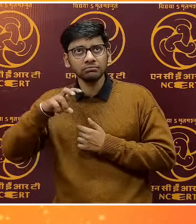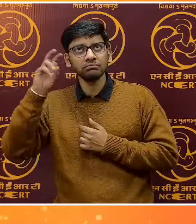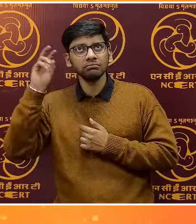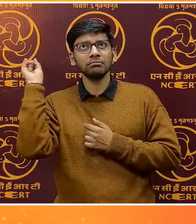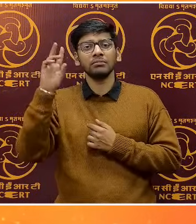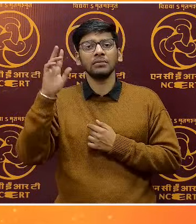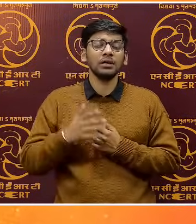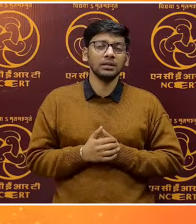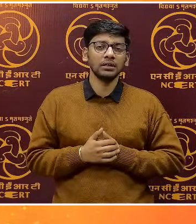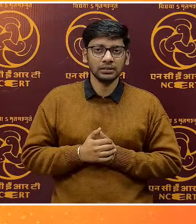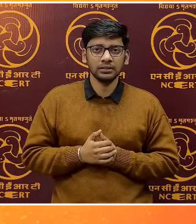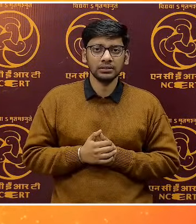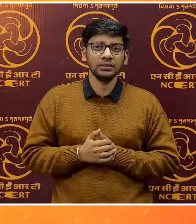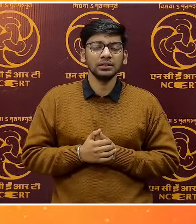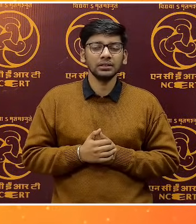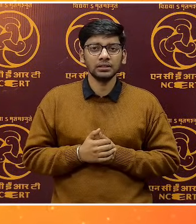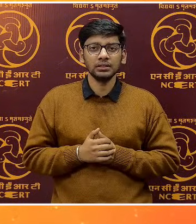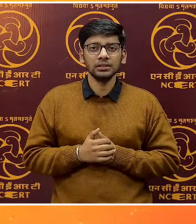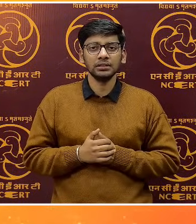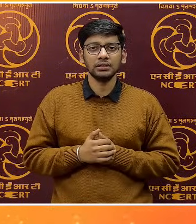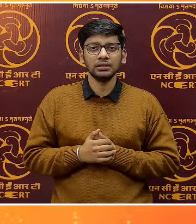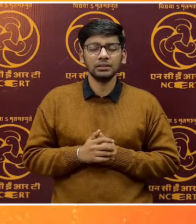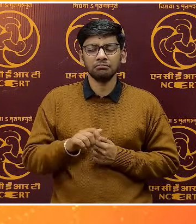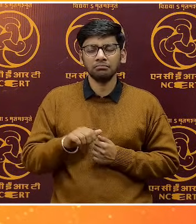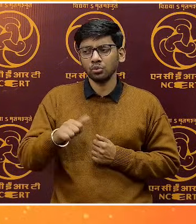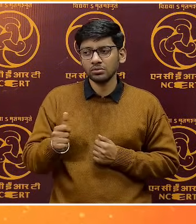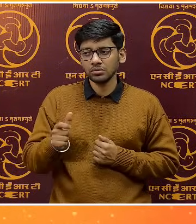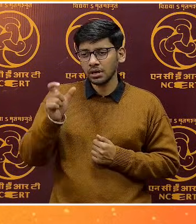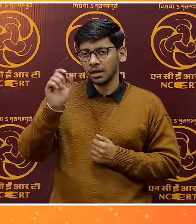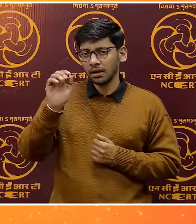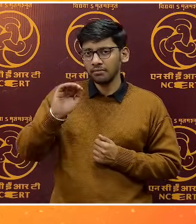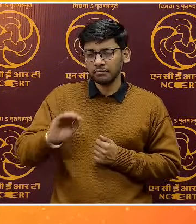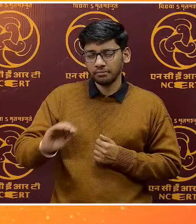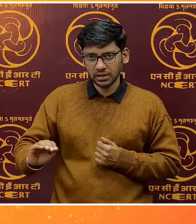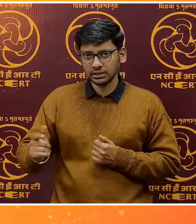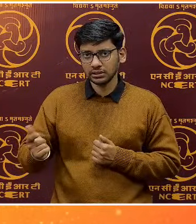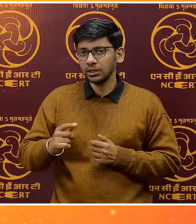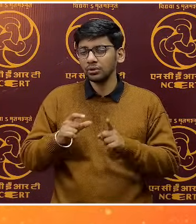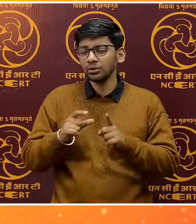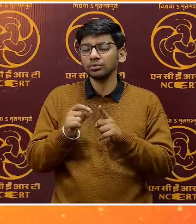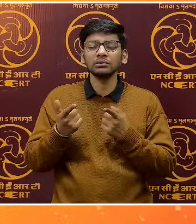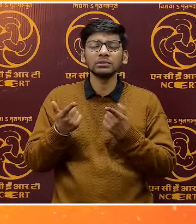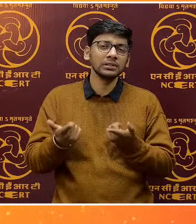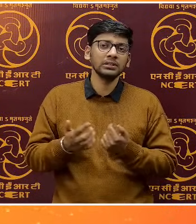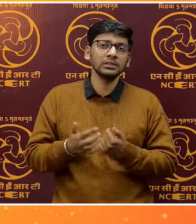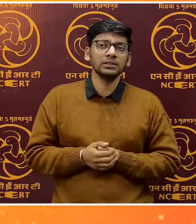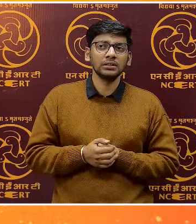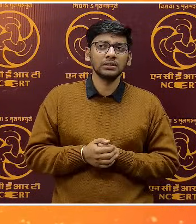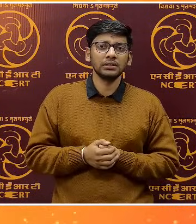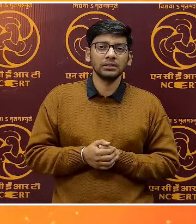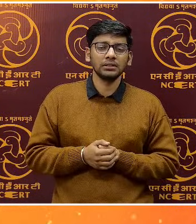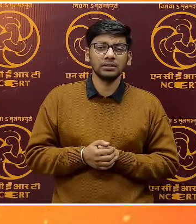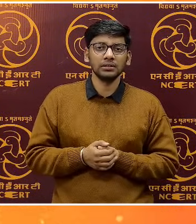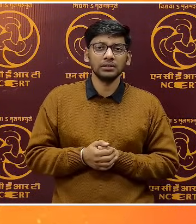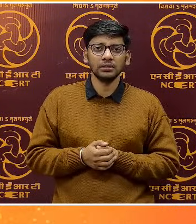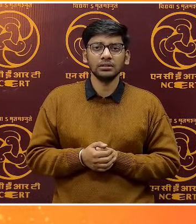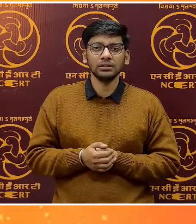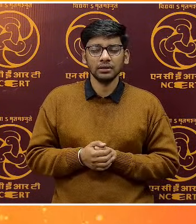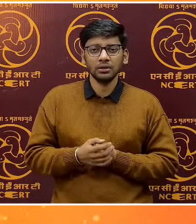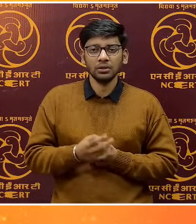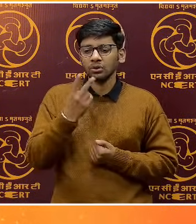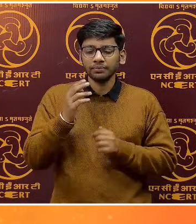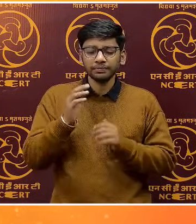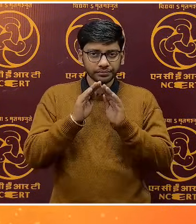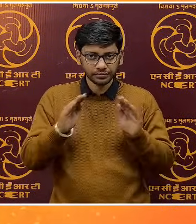Okay. Then I can see another kid. They're doing. Then this is not cricket because the two guys, they